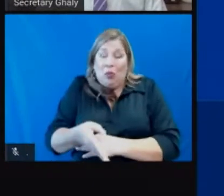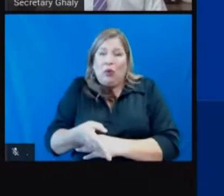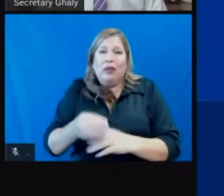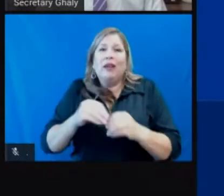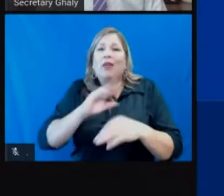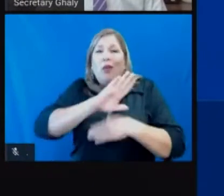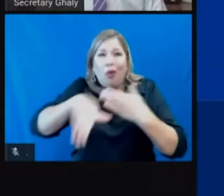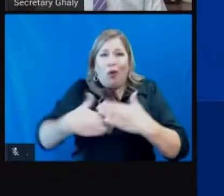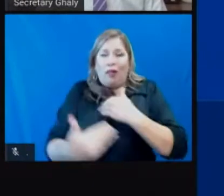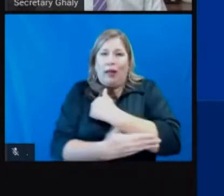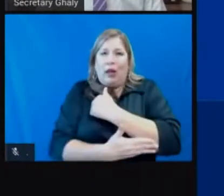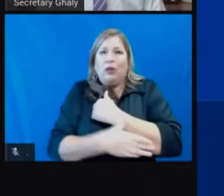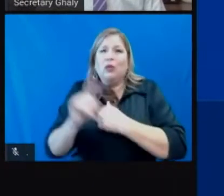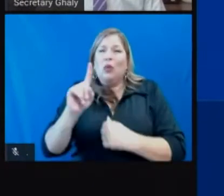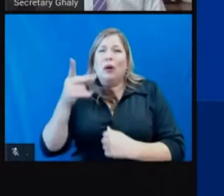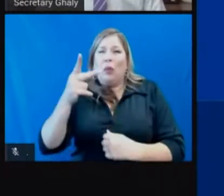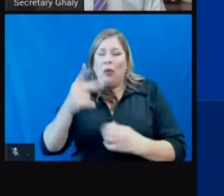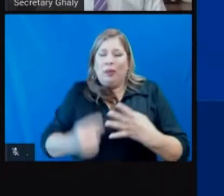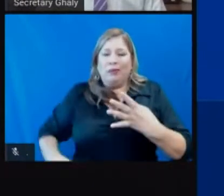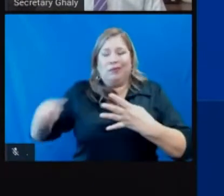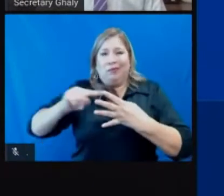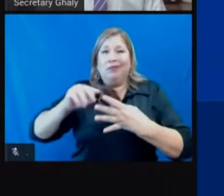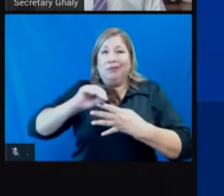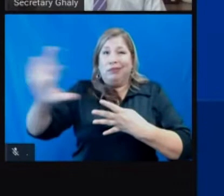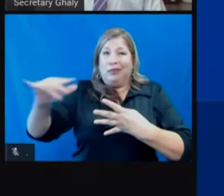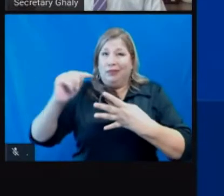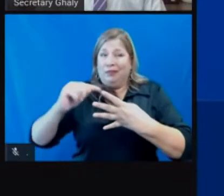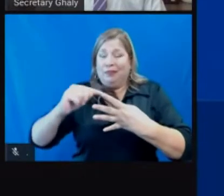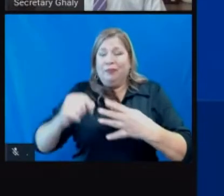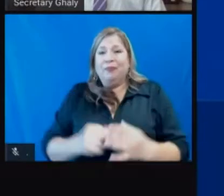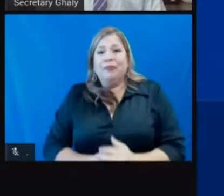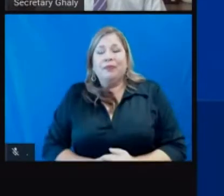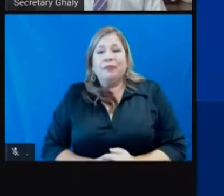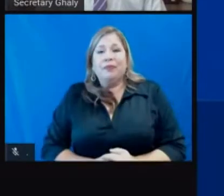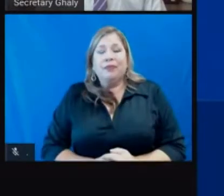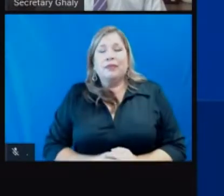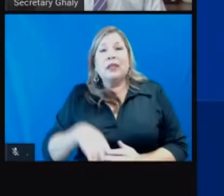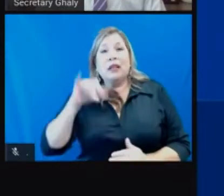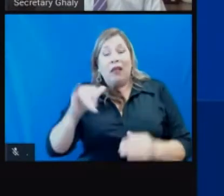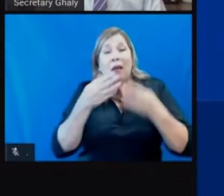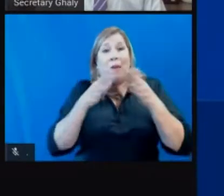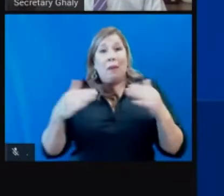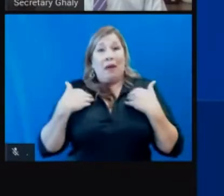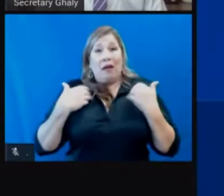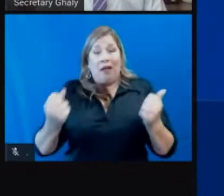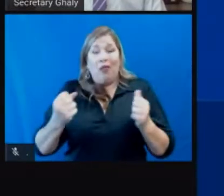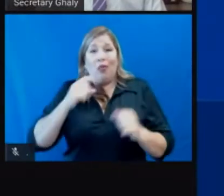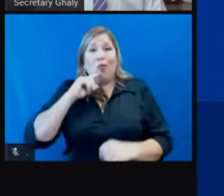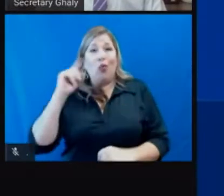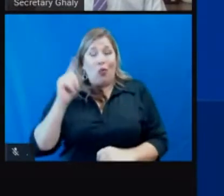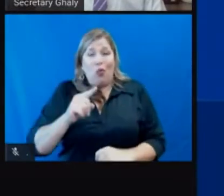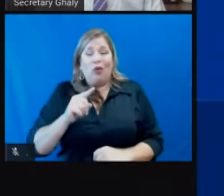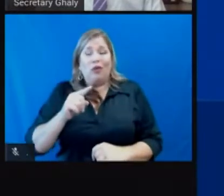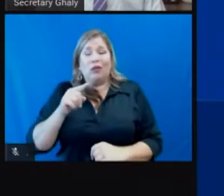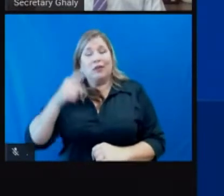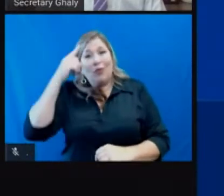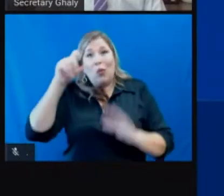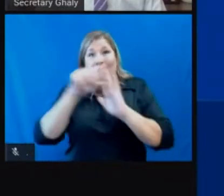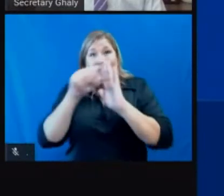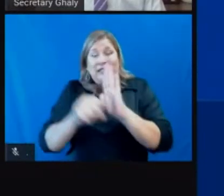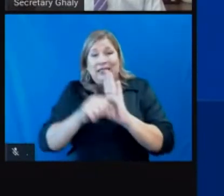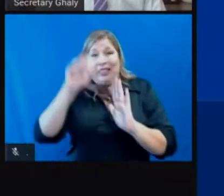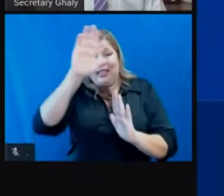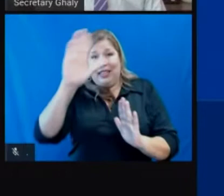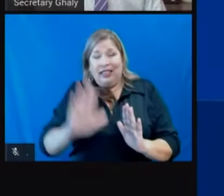counties. This order, this public health order that will be modified at the state level, will be effective